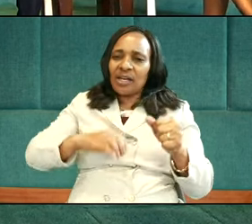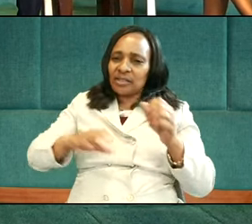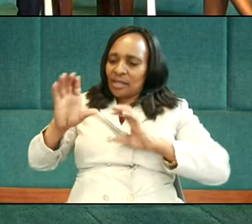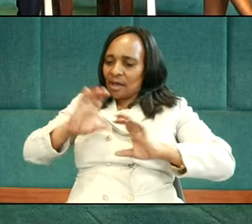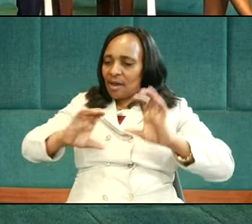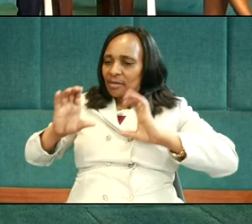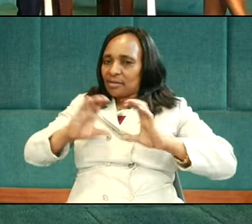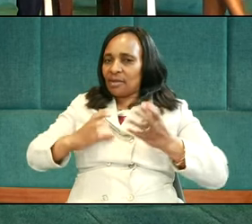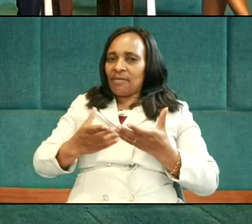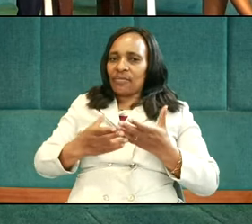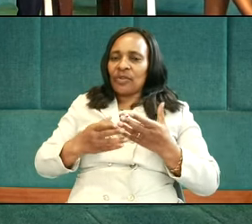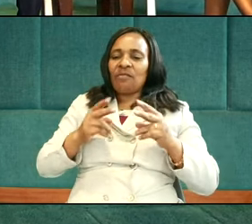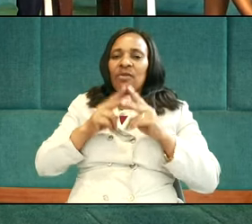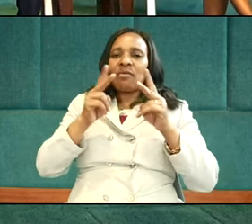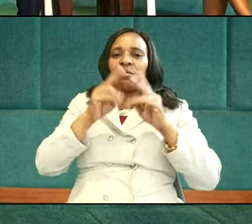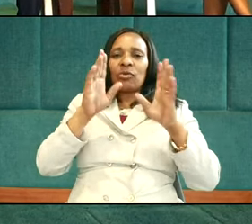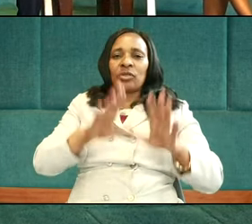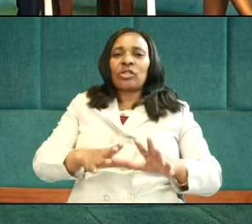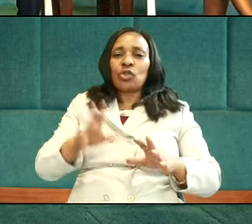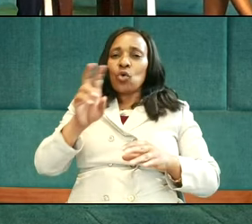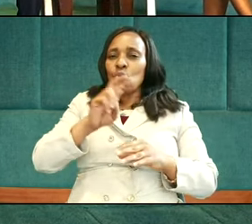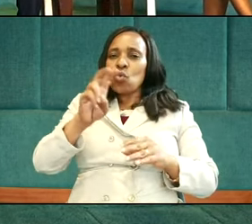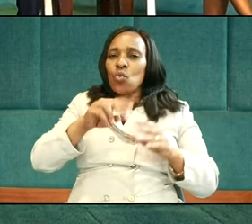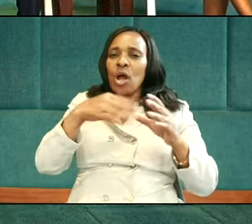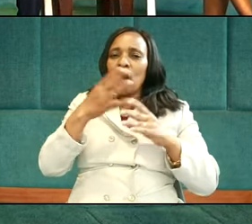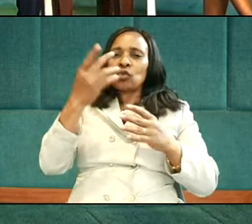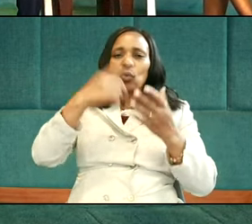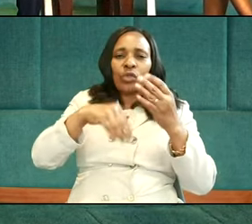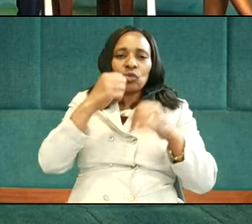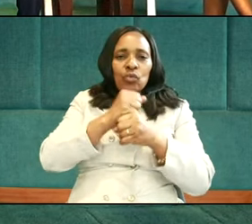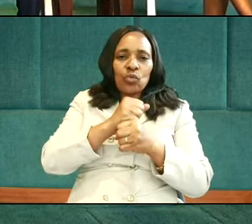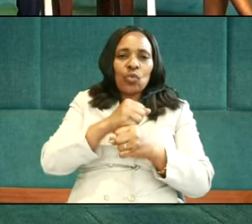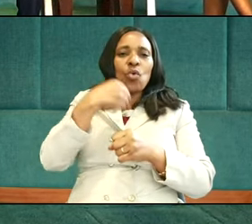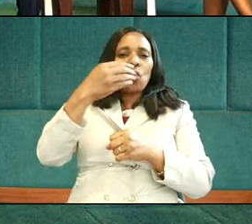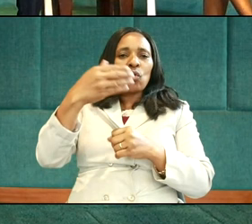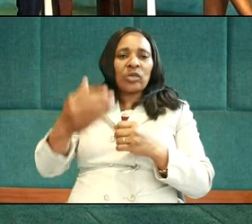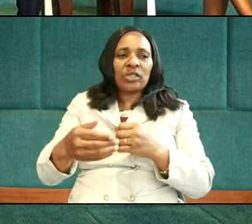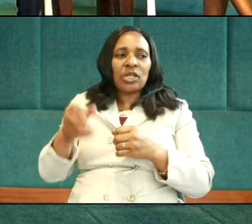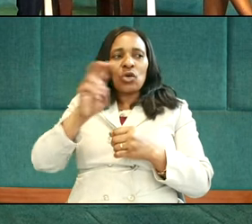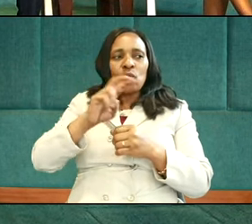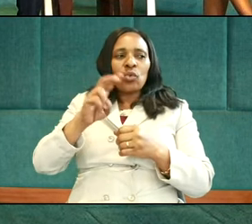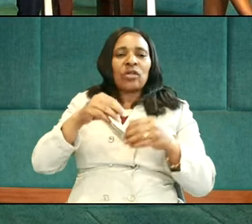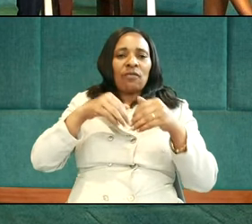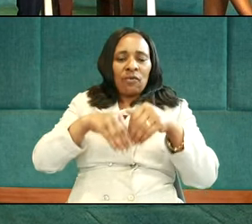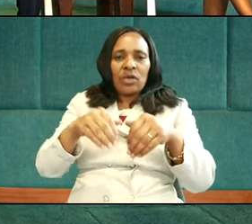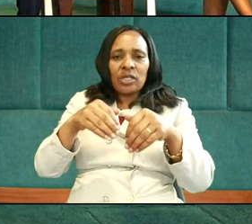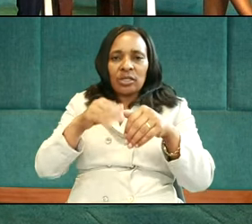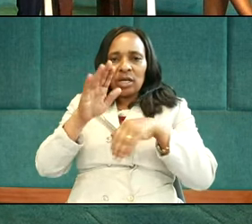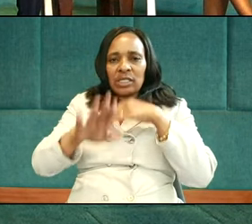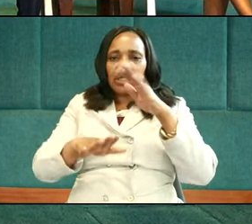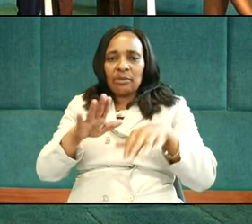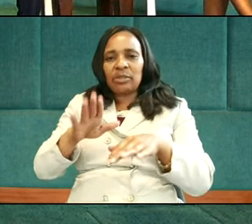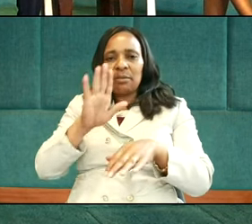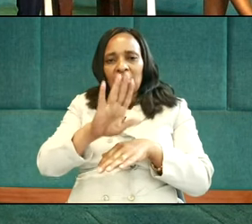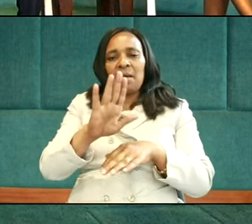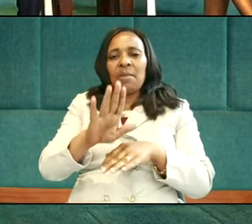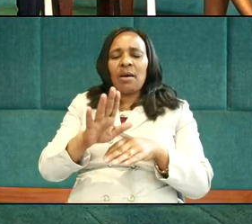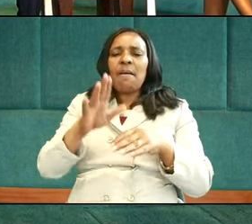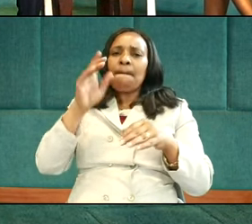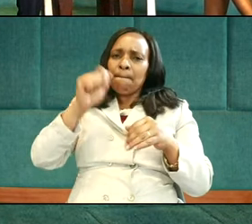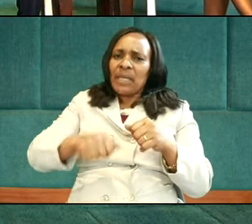character is very important because they're going to look up to you, what you're doing. Yep. Look to follow in your footsteps. Mm-hmm. So you have to set the